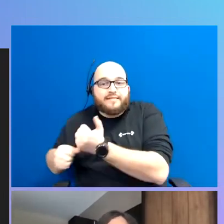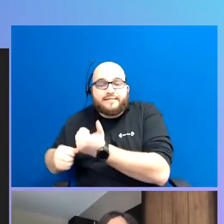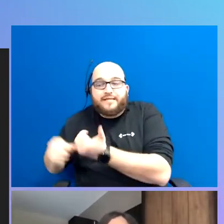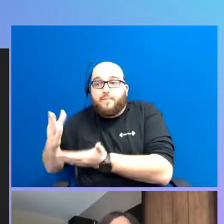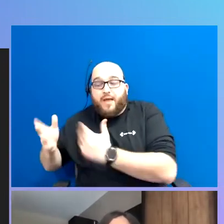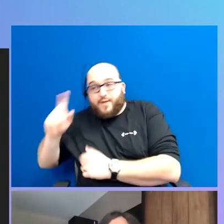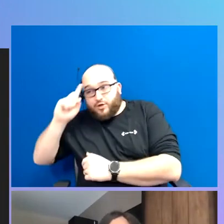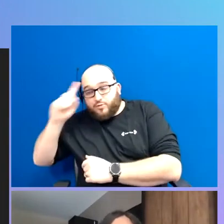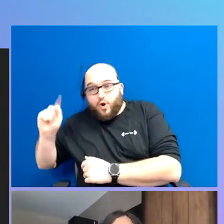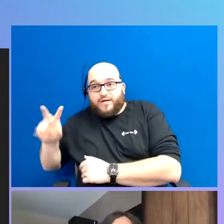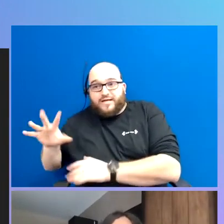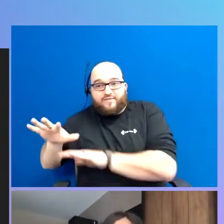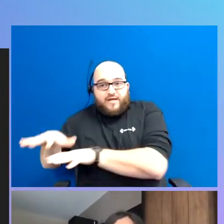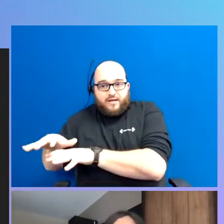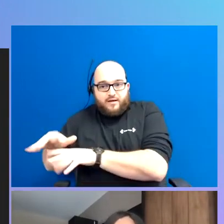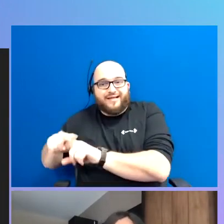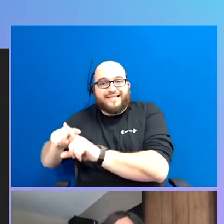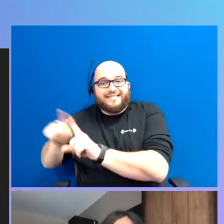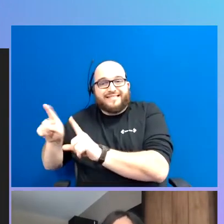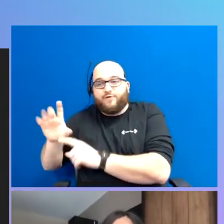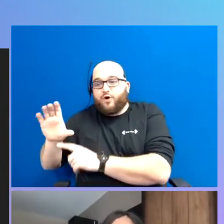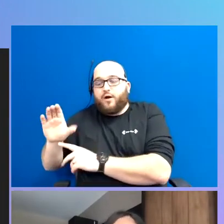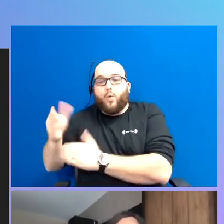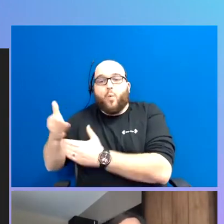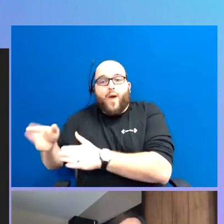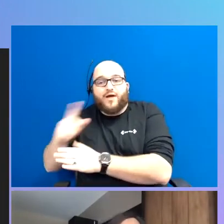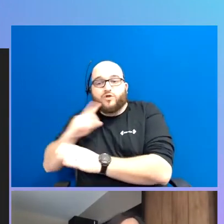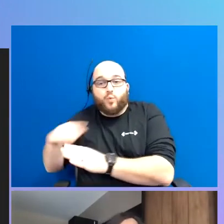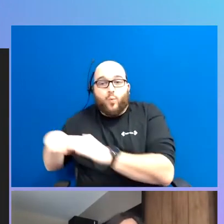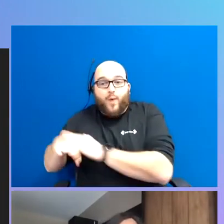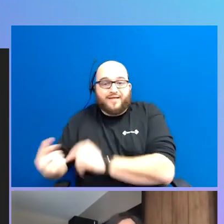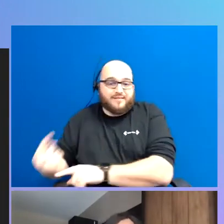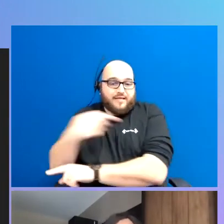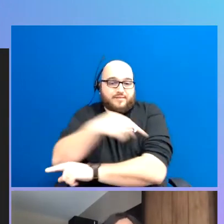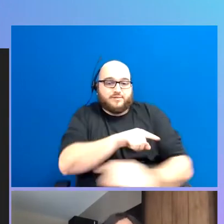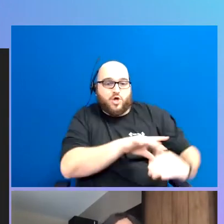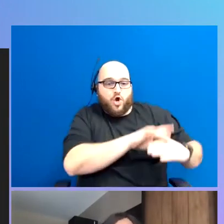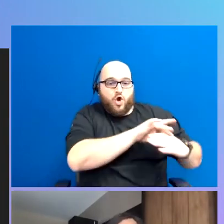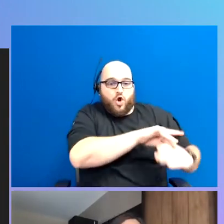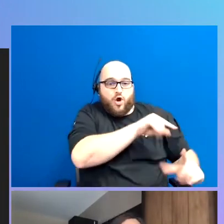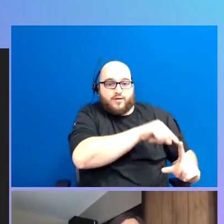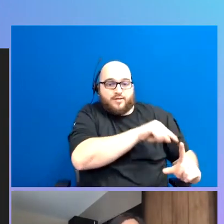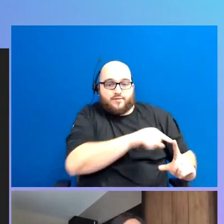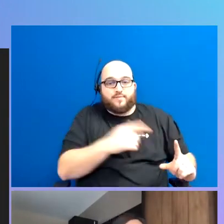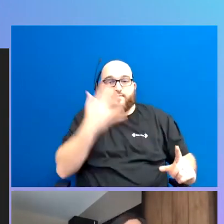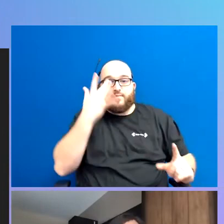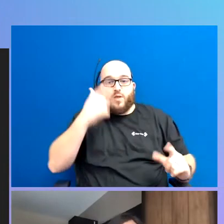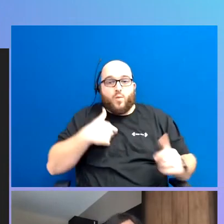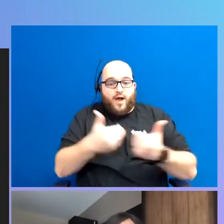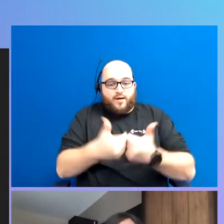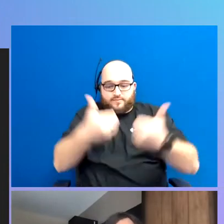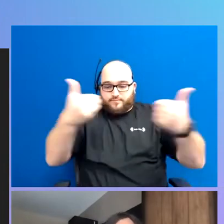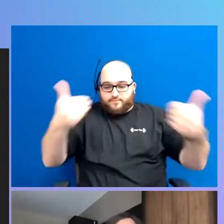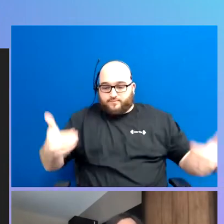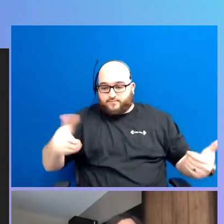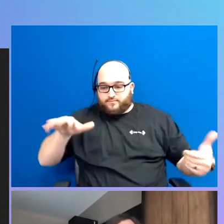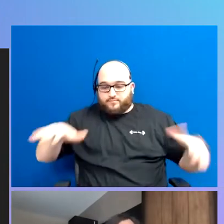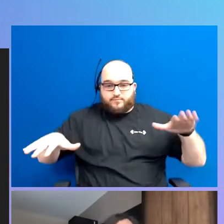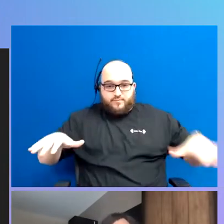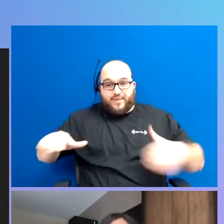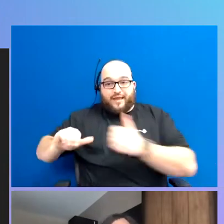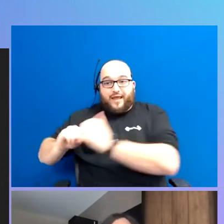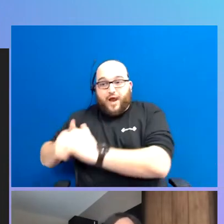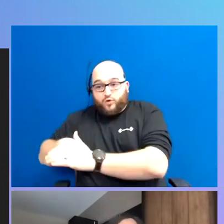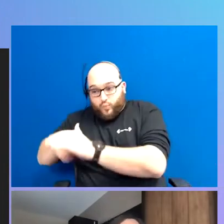TV. There could be many different containers. And the reason I differentiate between these two and call them out explicitly is because